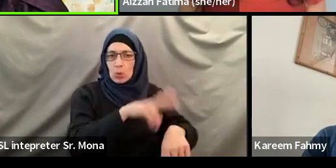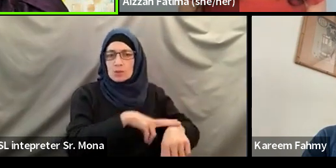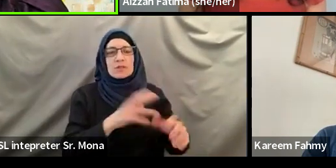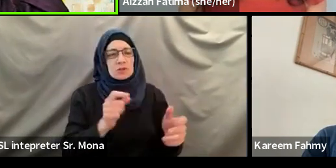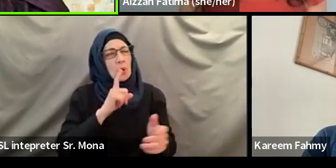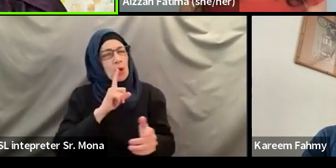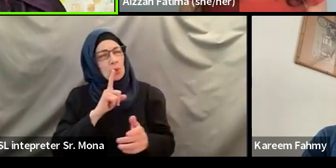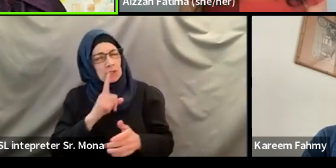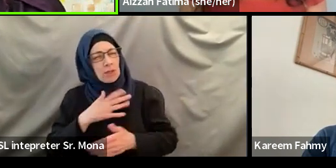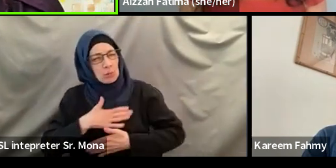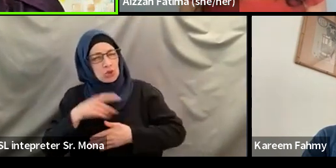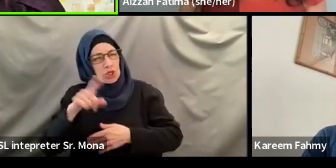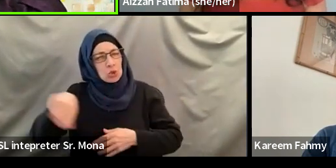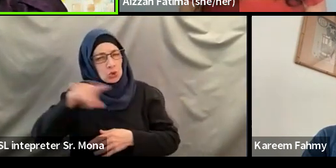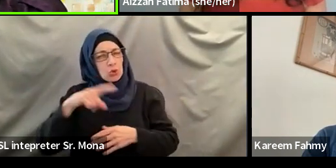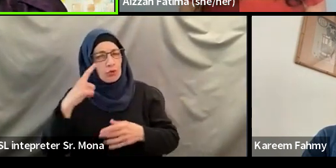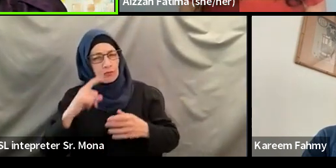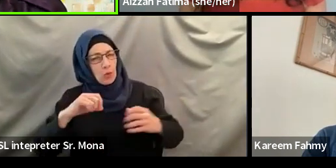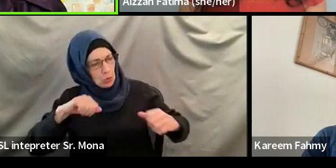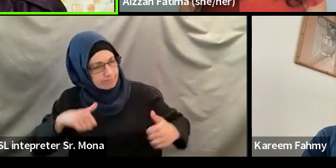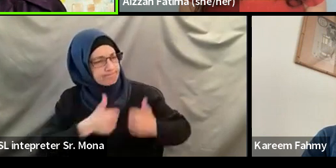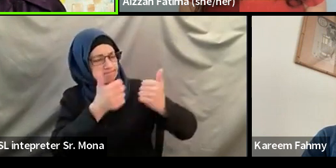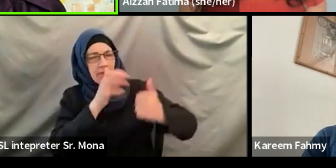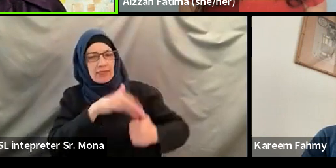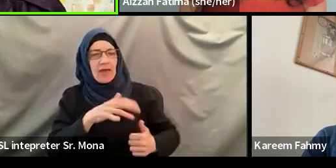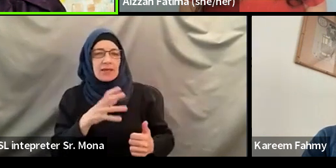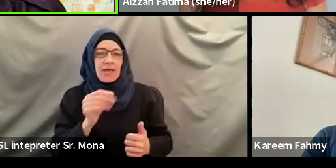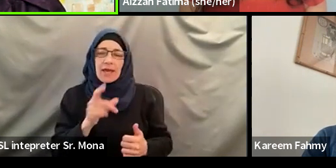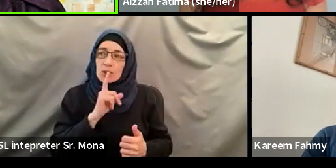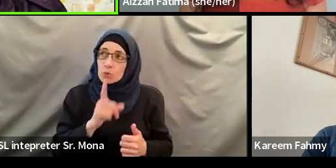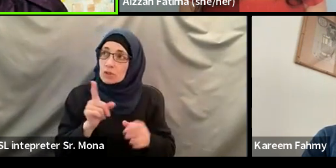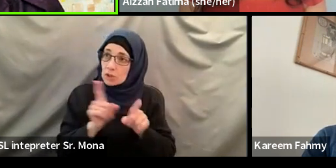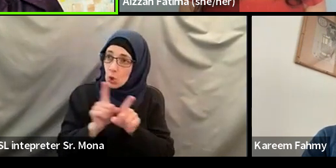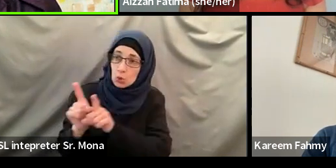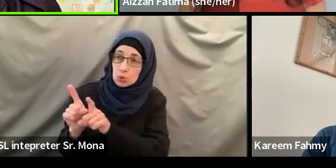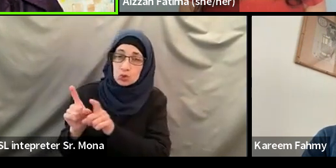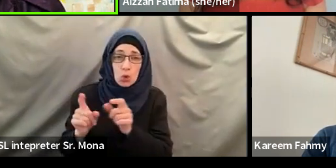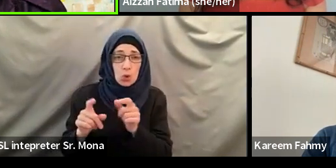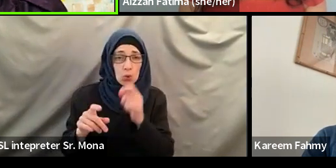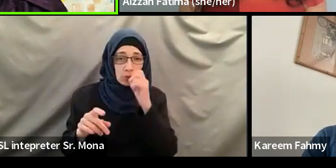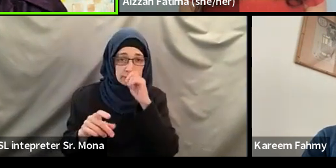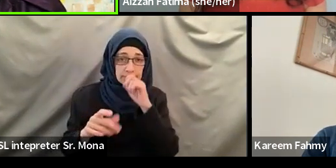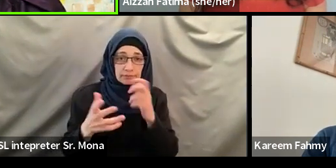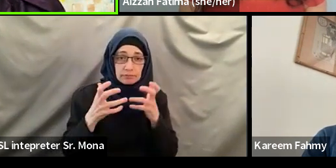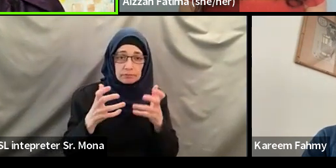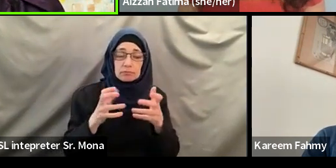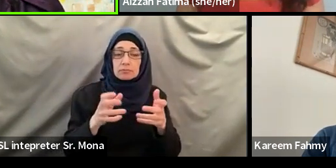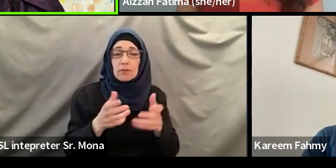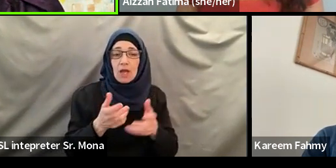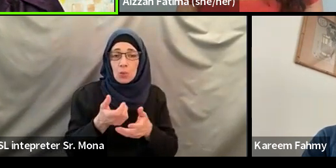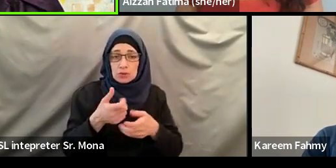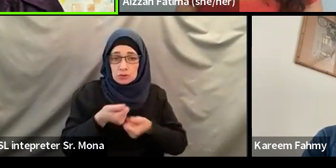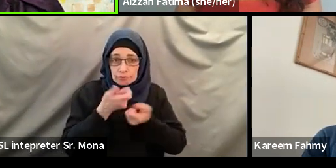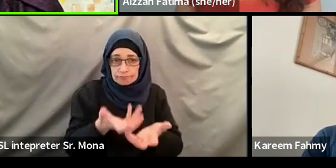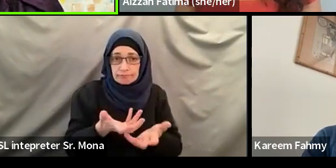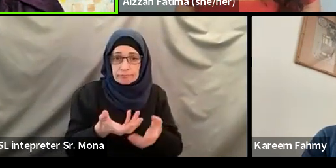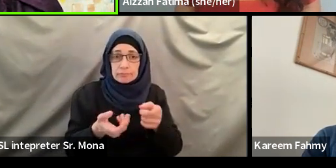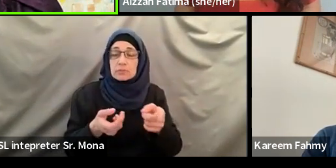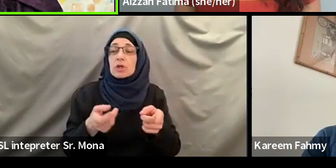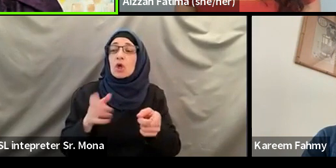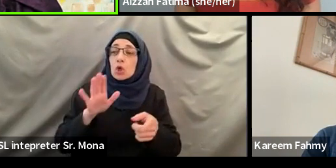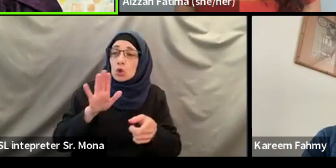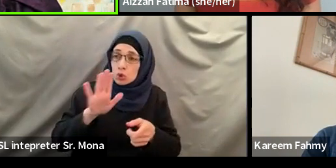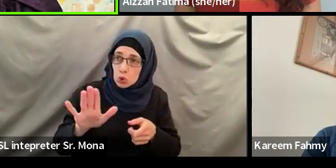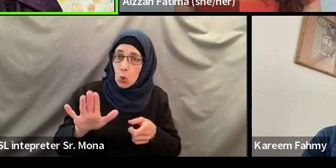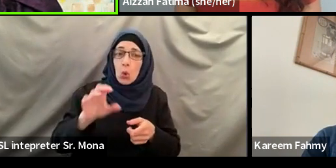space, and to also poorly paraphrase both bell hooks and Audre Lorde, your existence